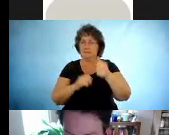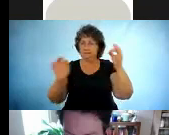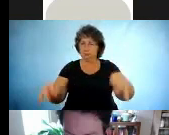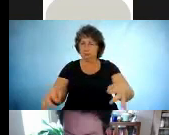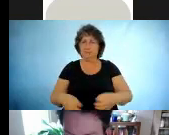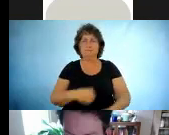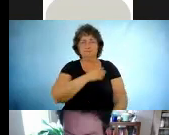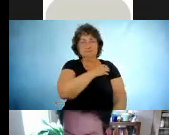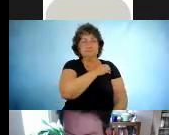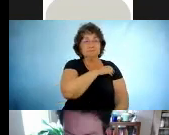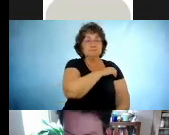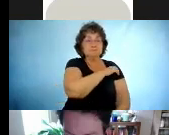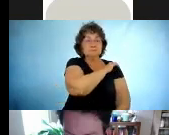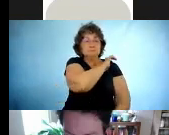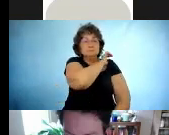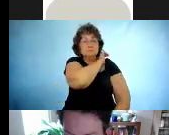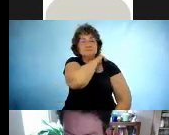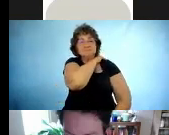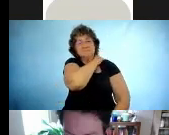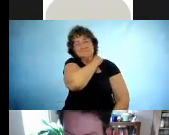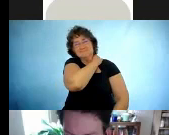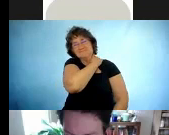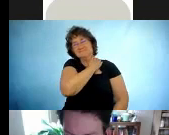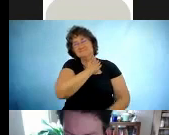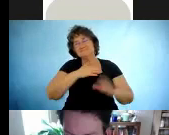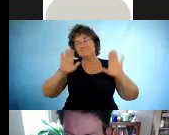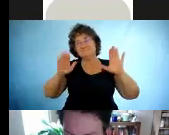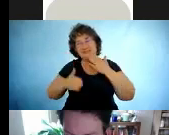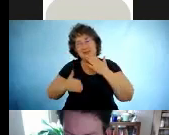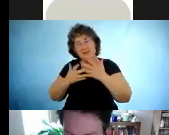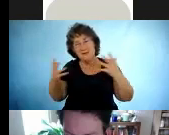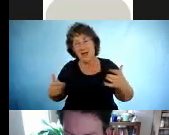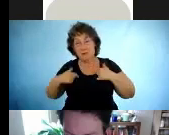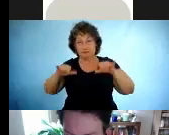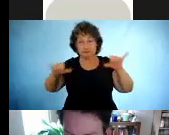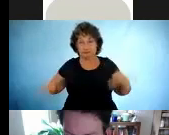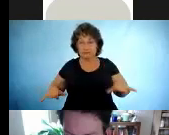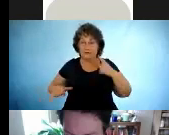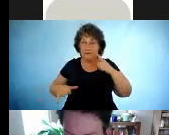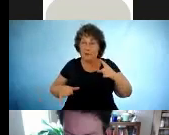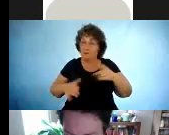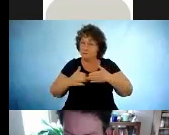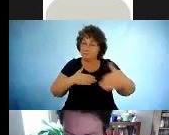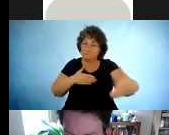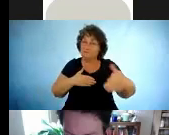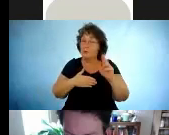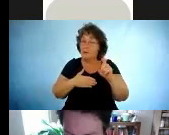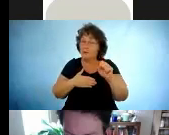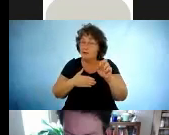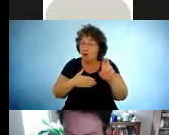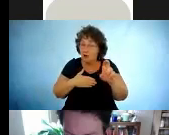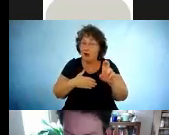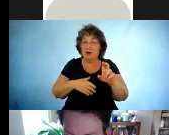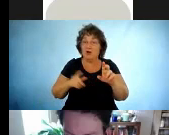Great. Thank you very much. Again, I'm going to stay on for the whole webinar to answer questions, and I'll also be on later on